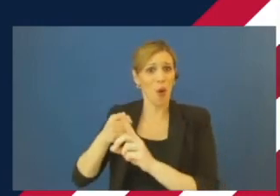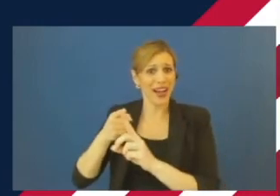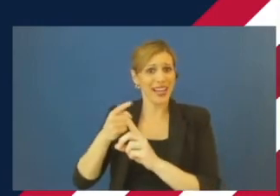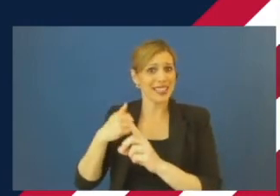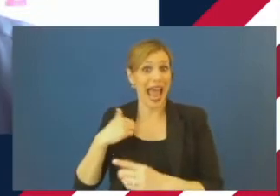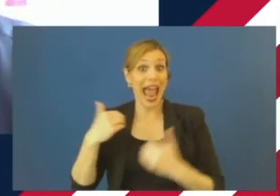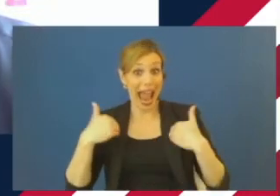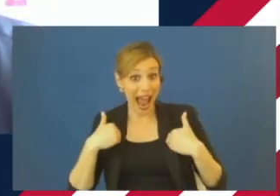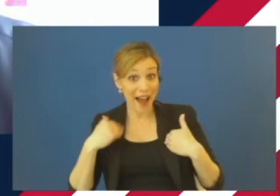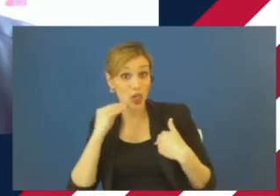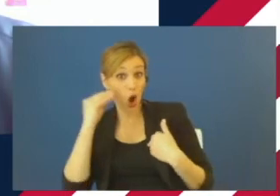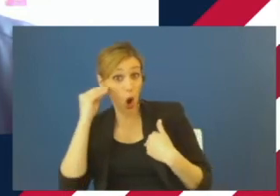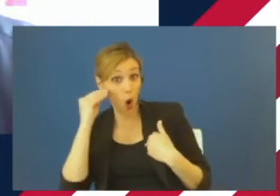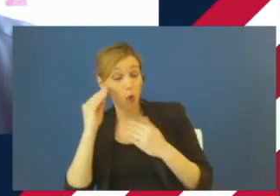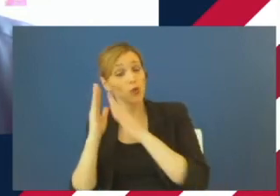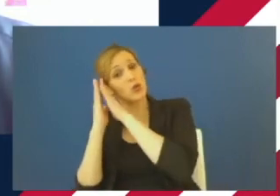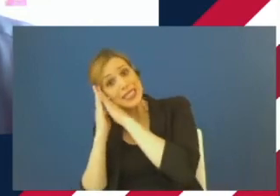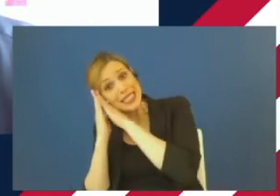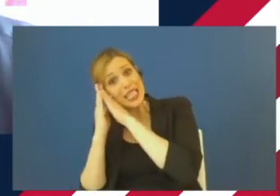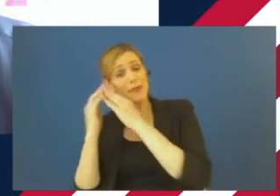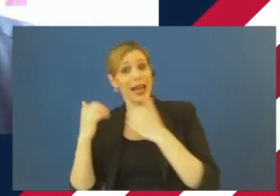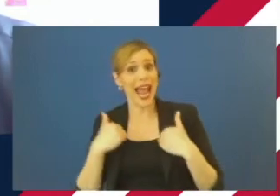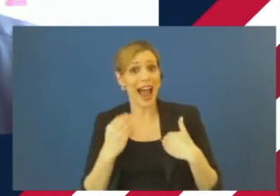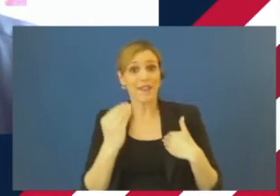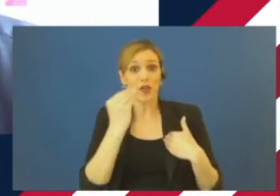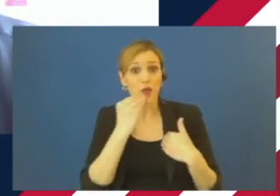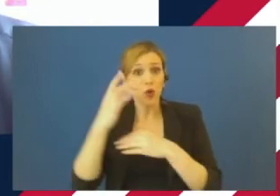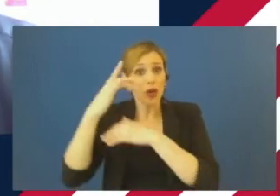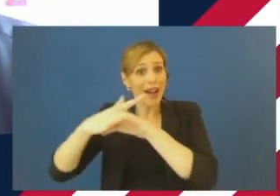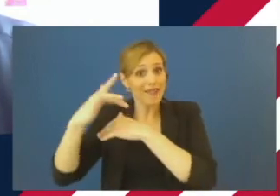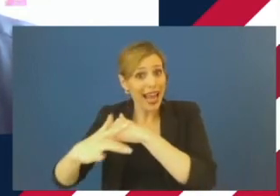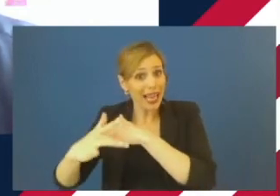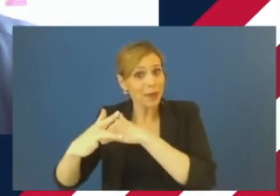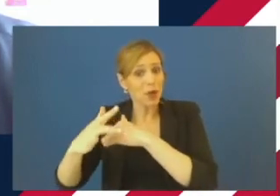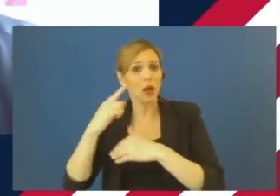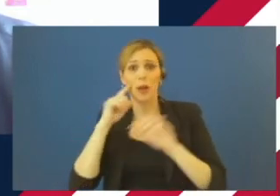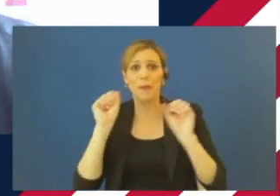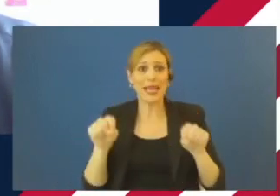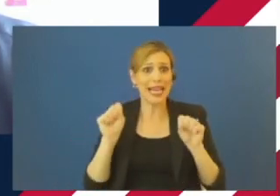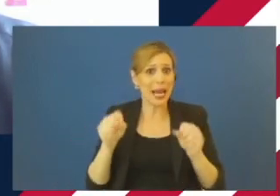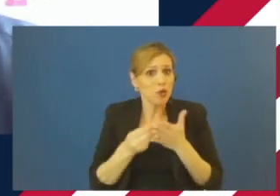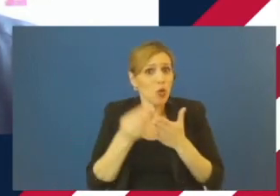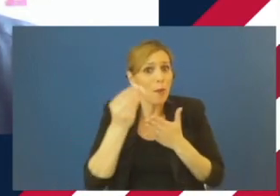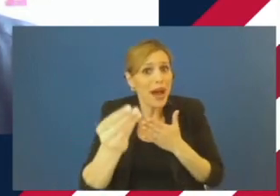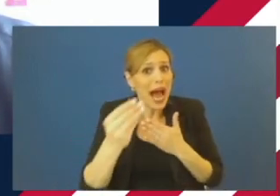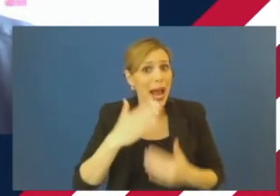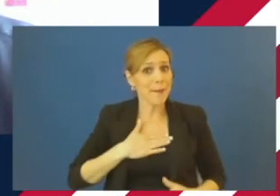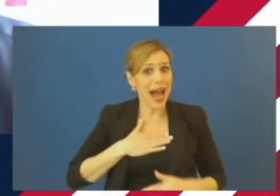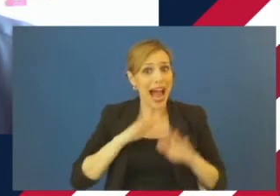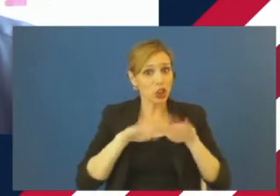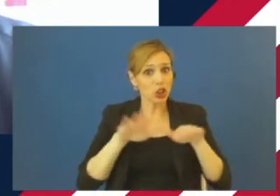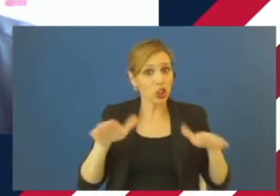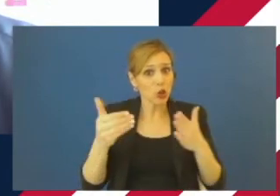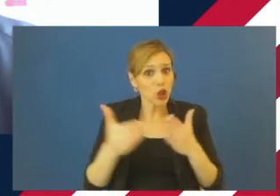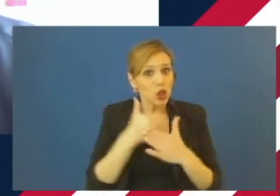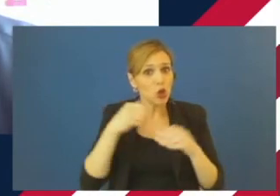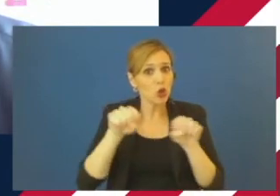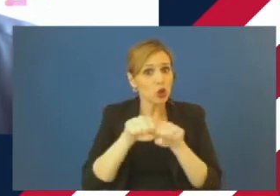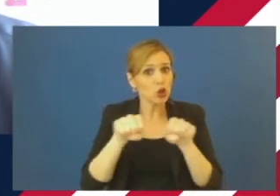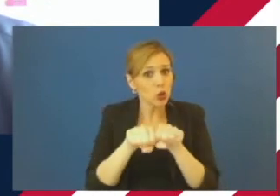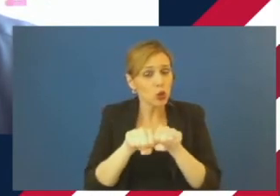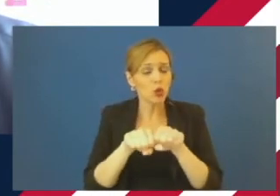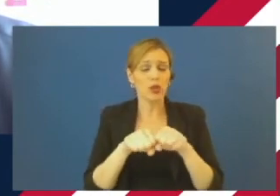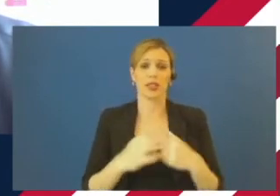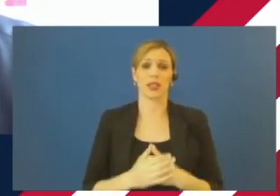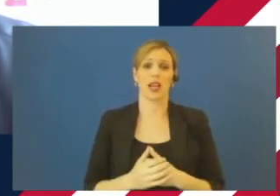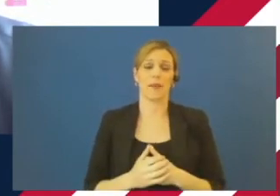between having food on the table, being able to get my kids new shoes. And it's much more, and I know you know, Stuart, than just a